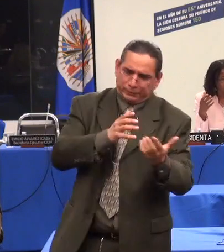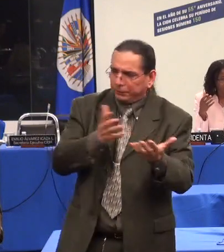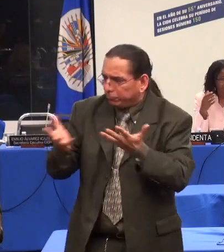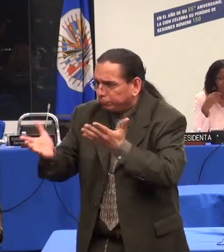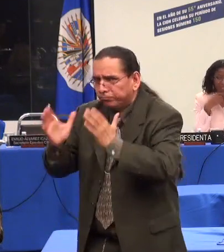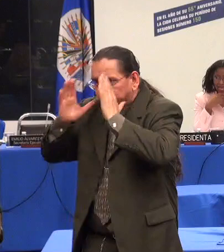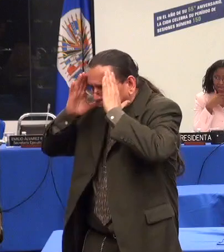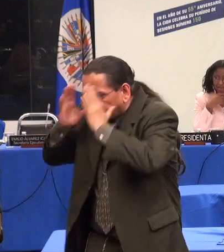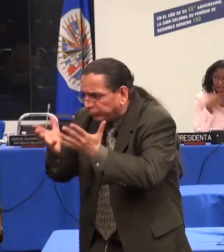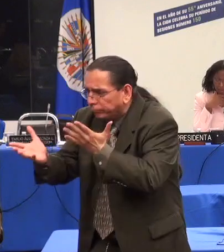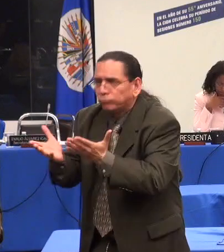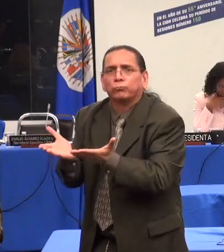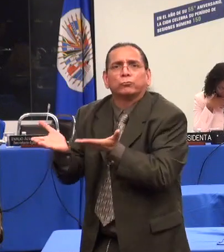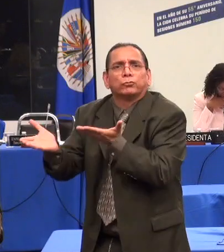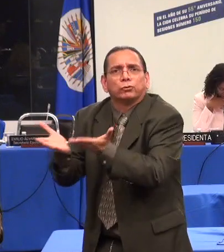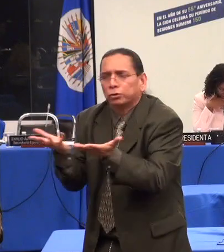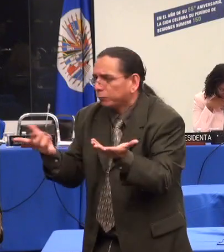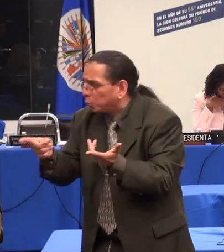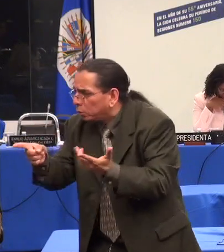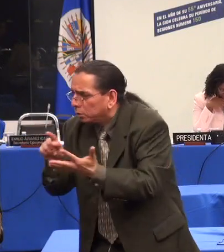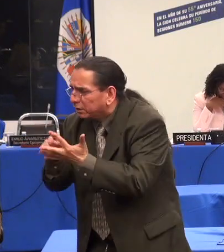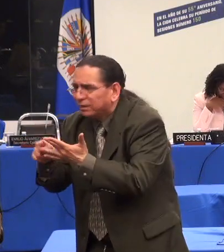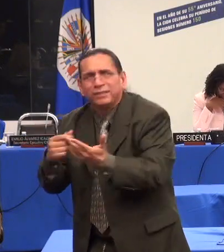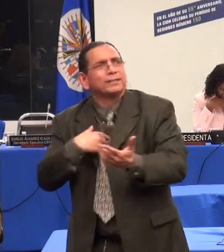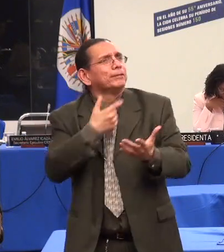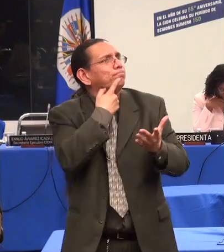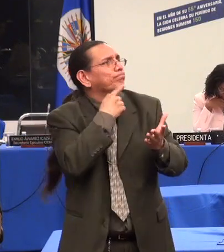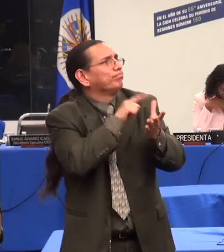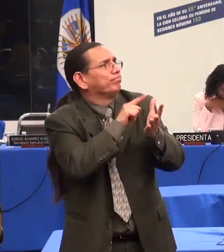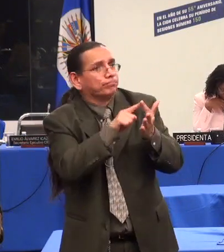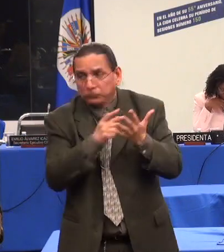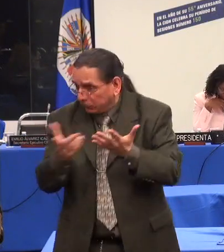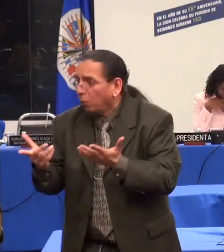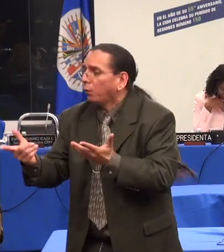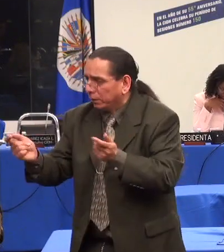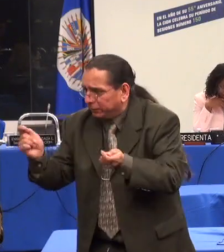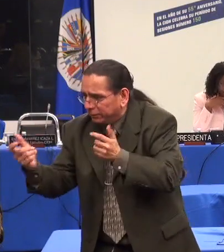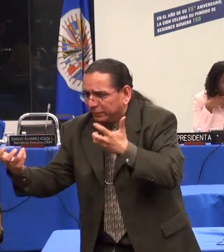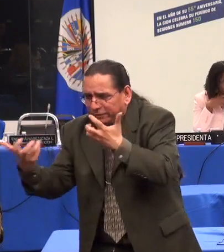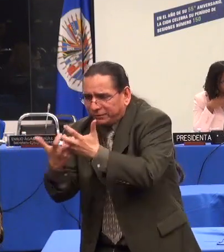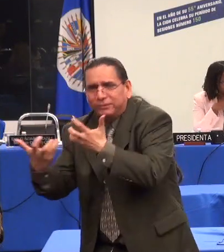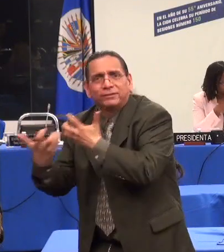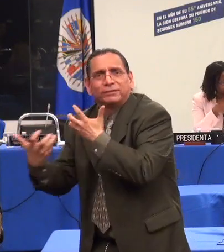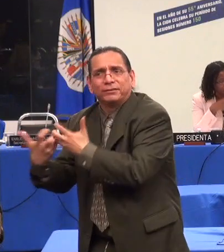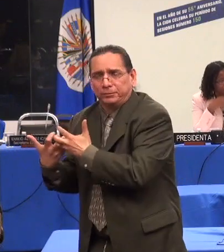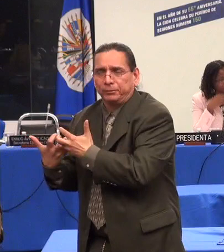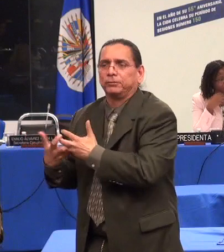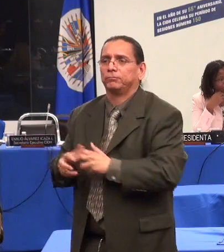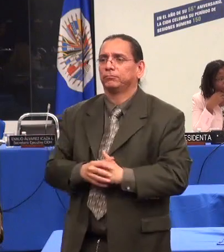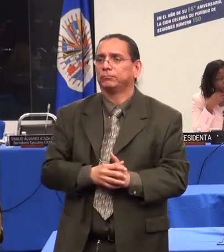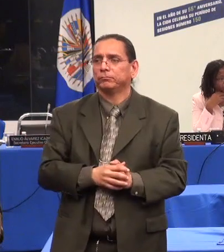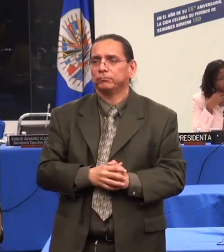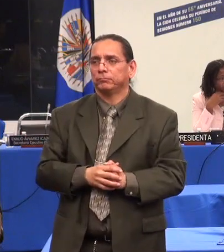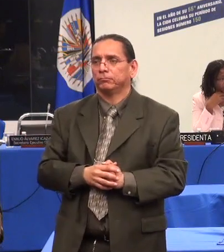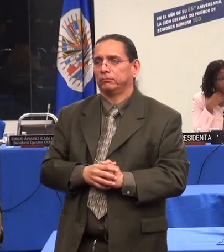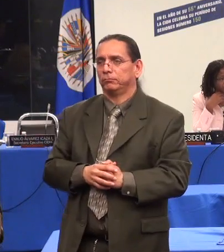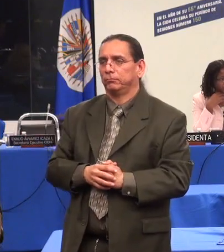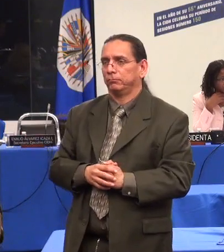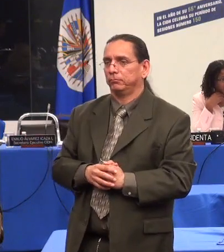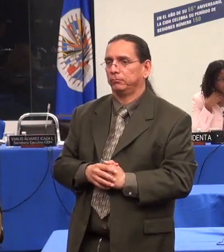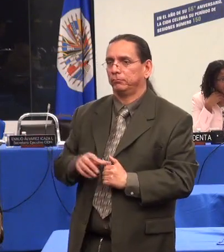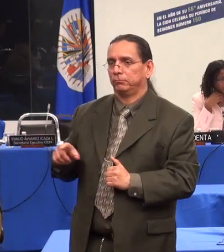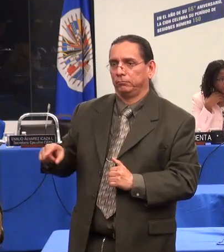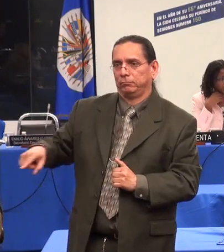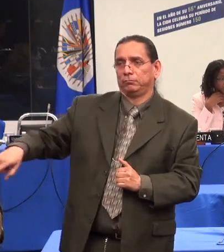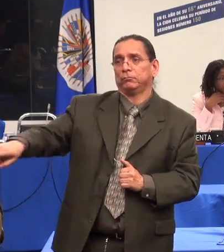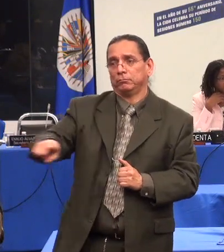can fully exercise their human rights as well. I noticed the efforts of the states in relation to collection